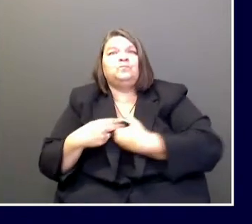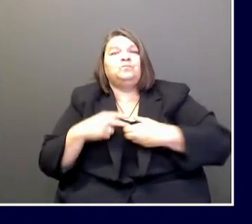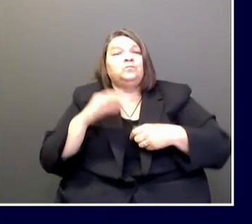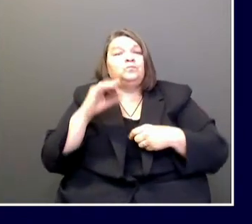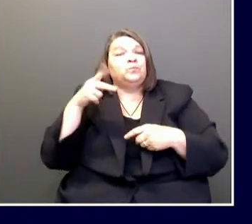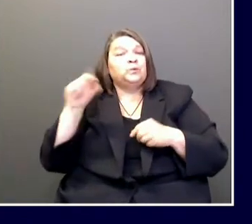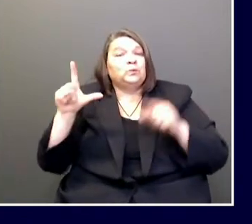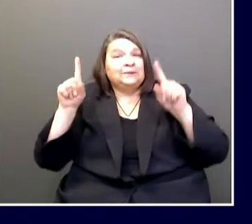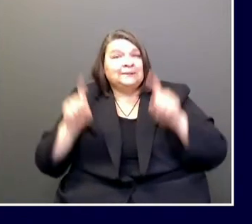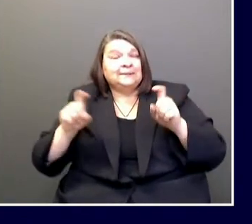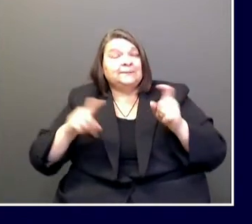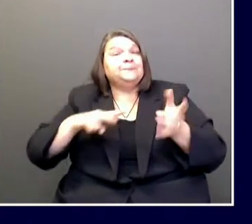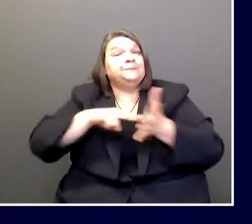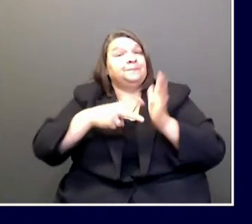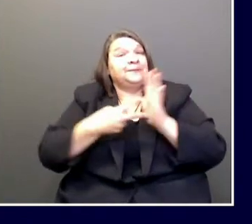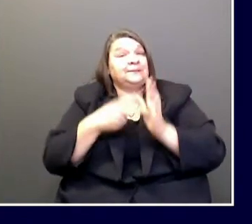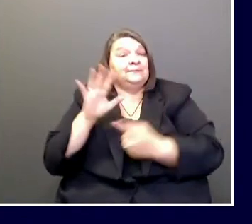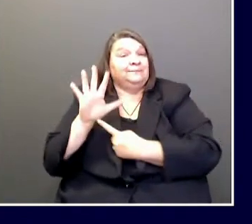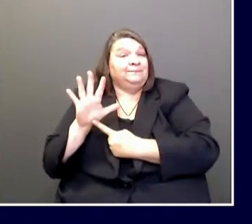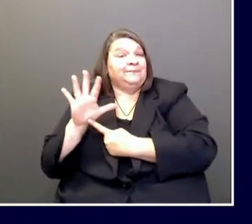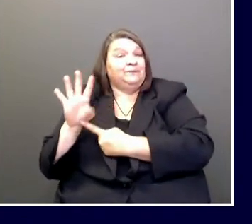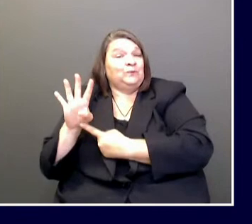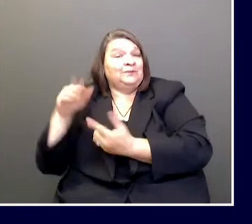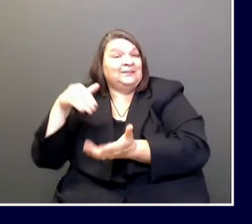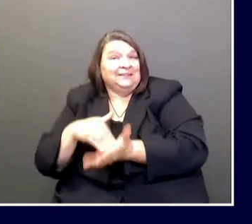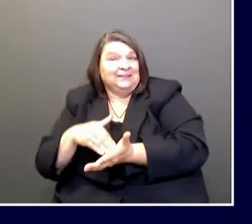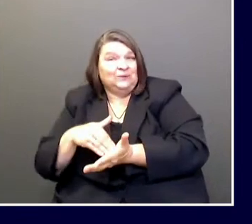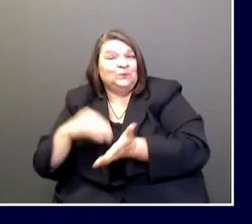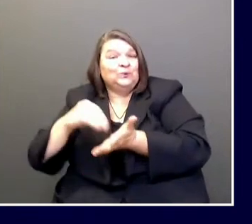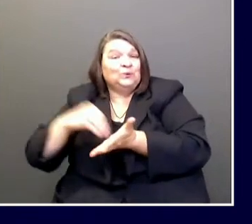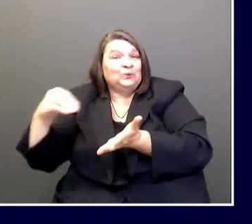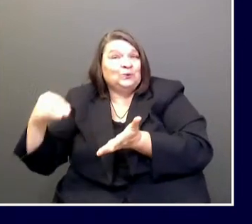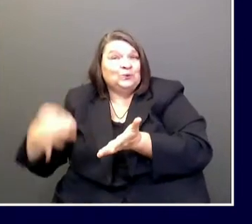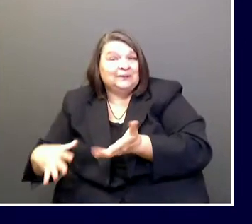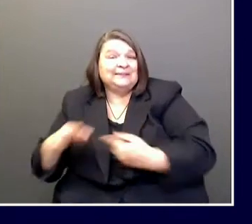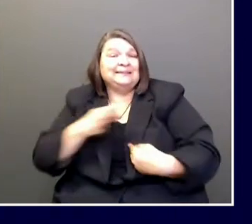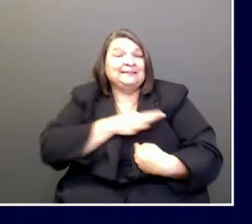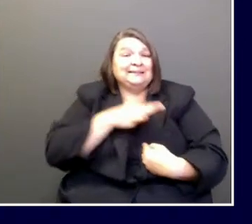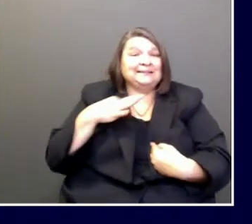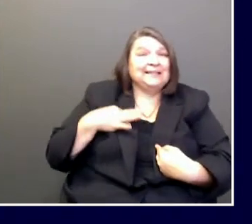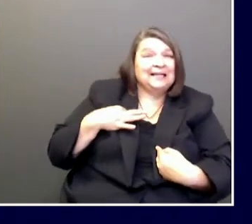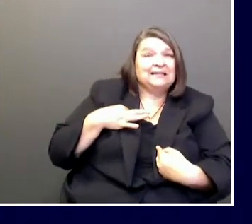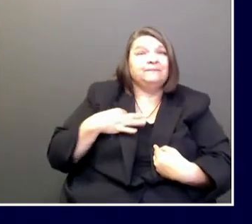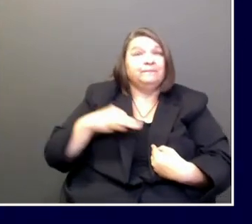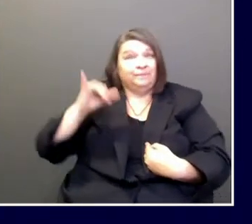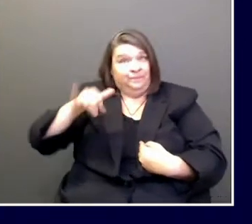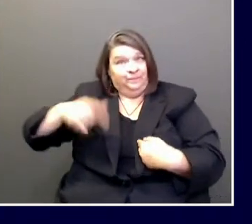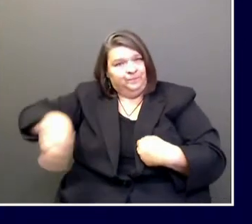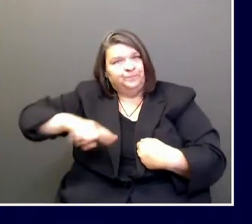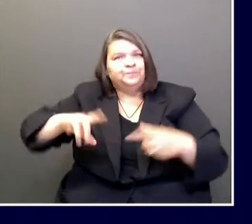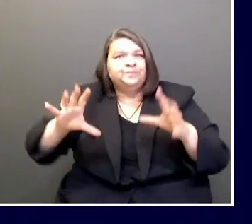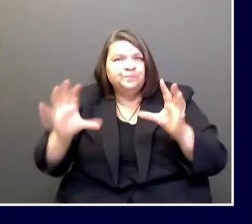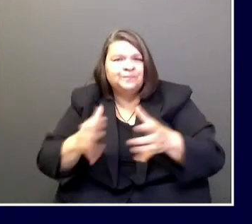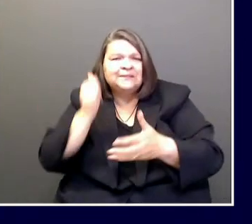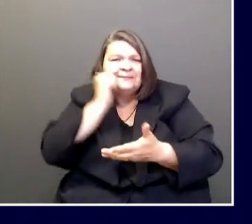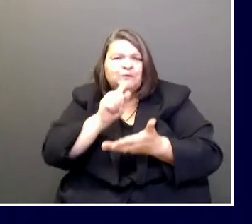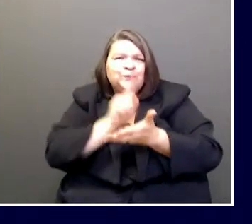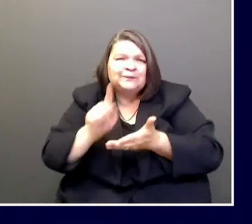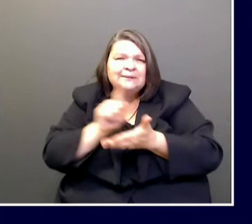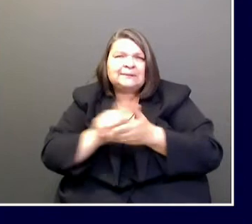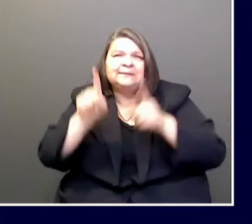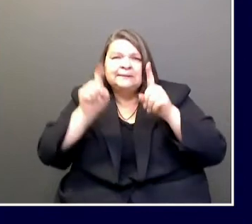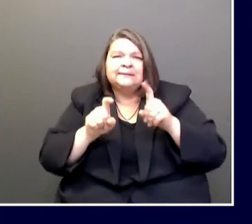54,184 school students and staff potentially participating in pool testing. That's weekly testing to assess whether or not somebody in